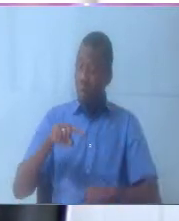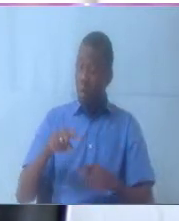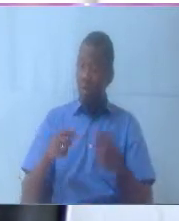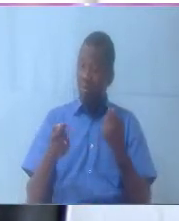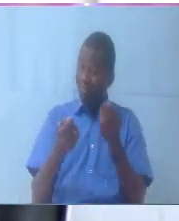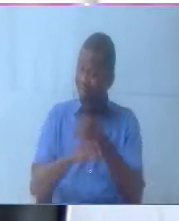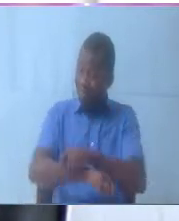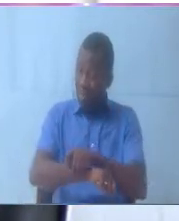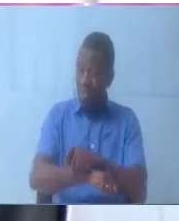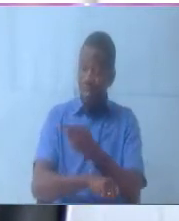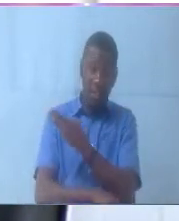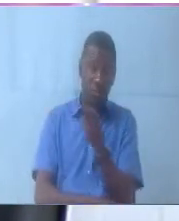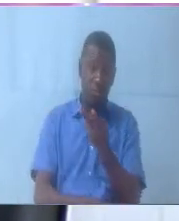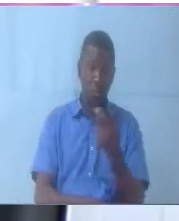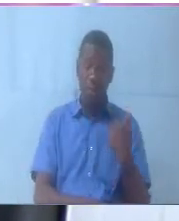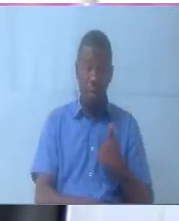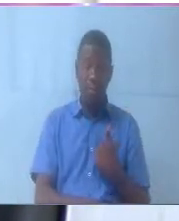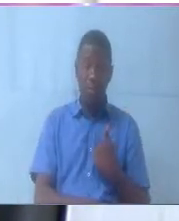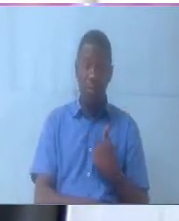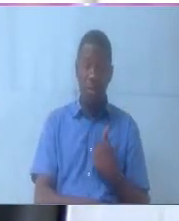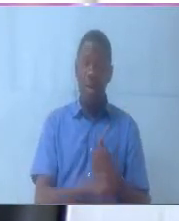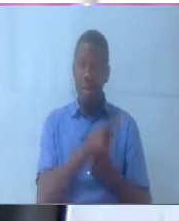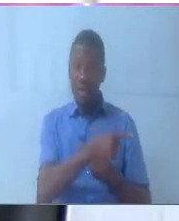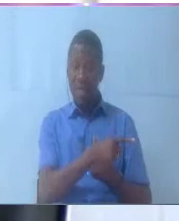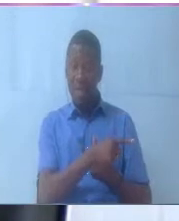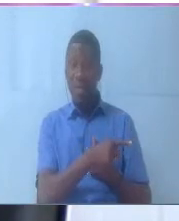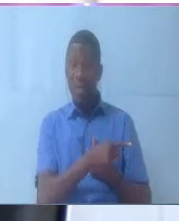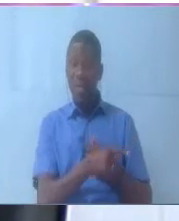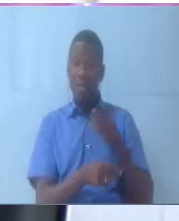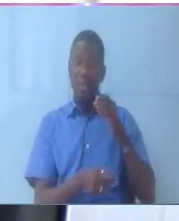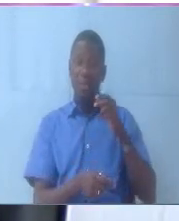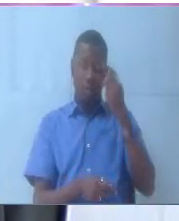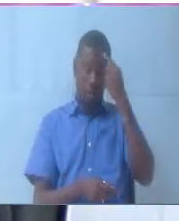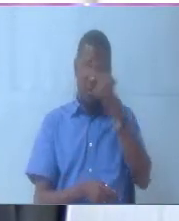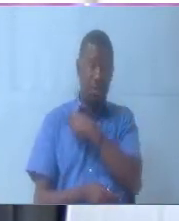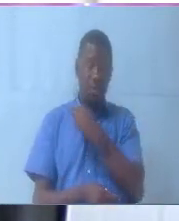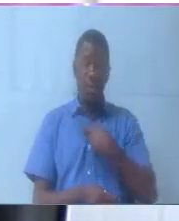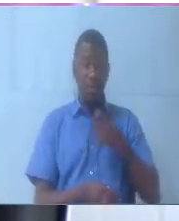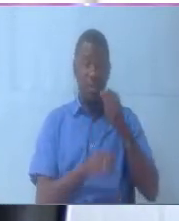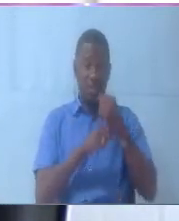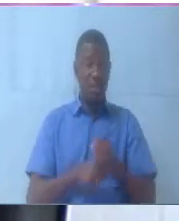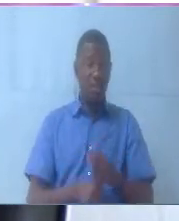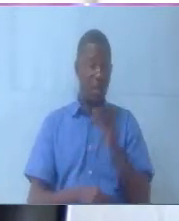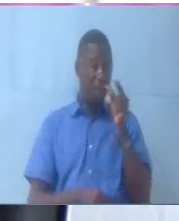sorong, and him being a Christian, atadumu Christian oleti,